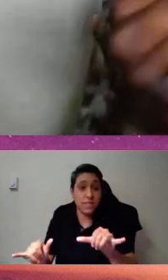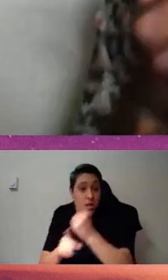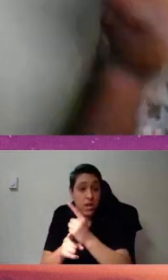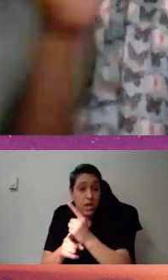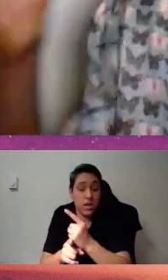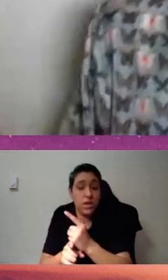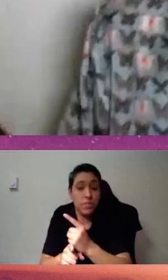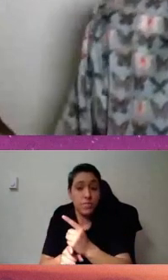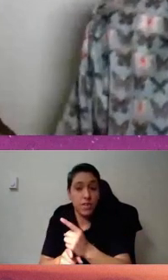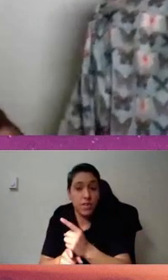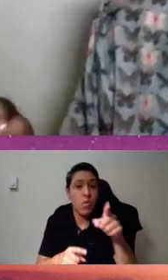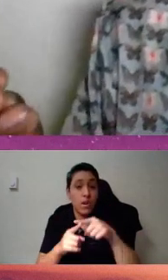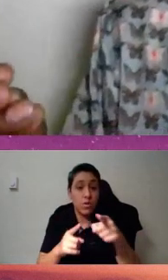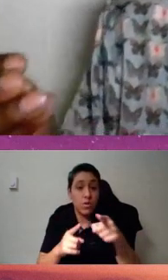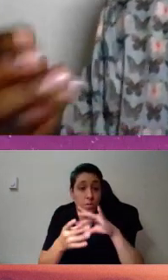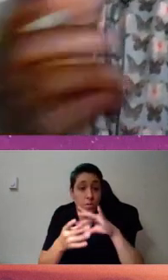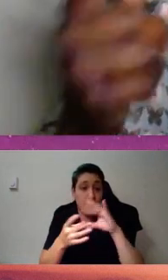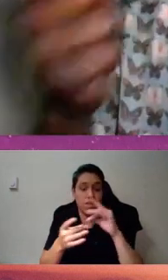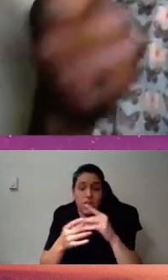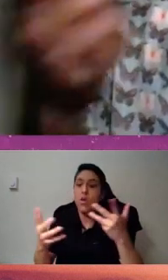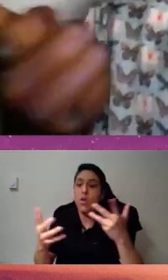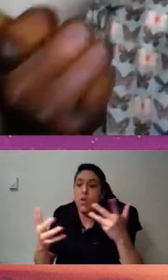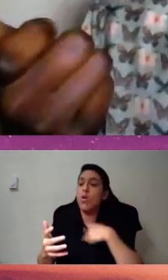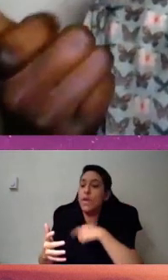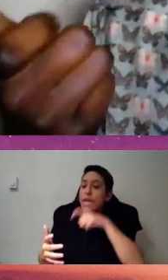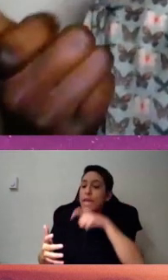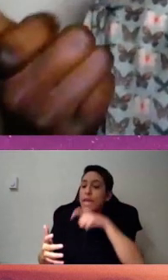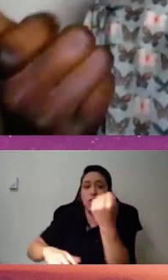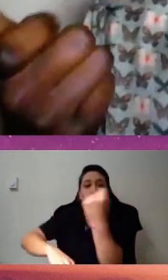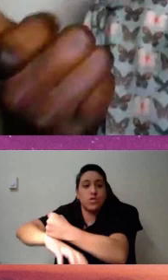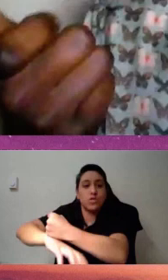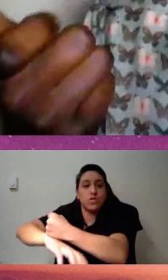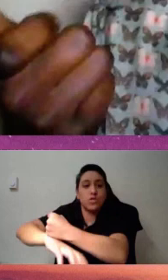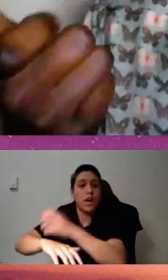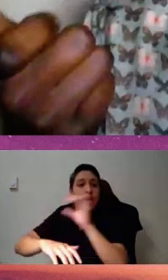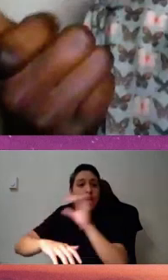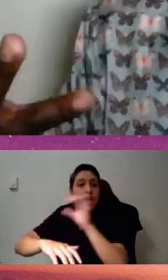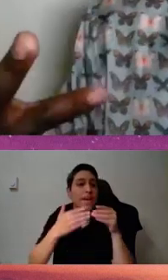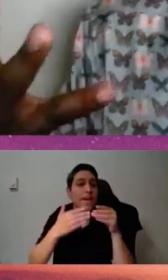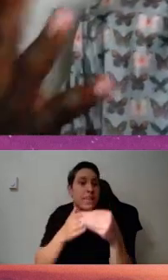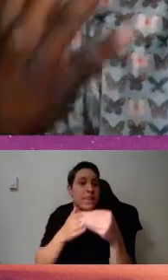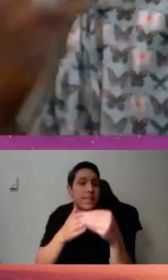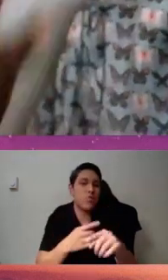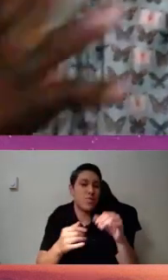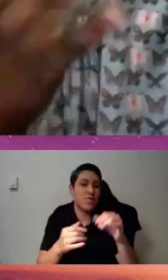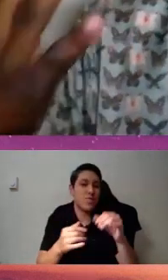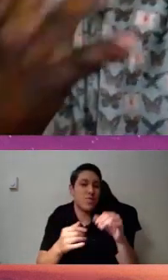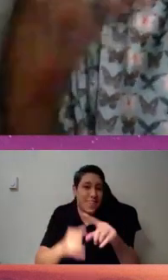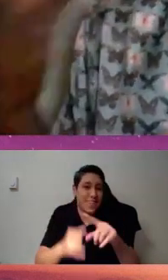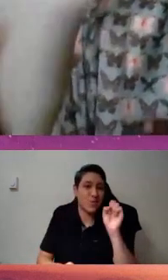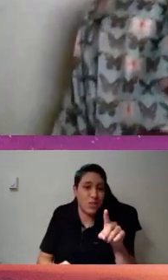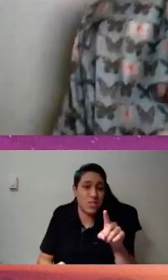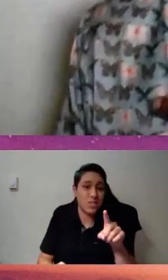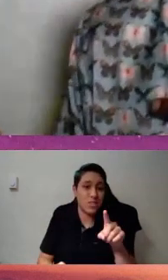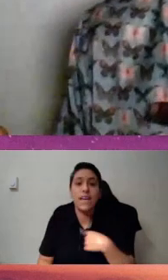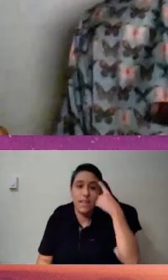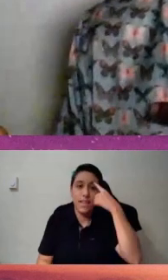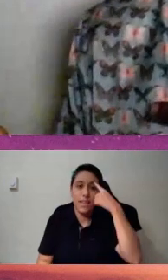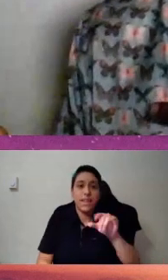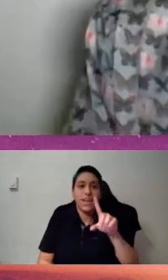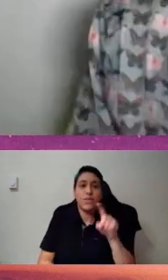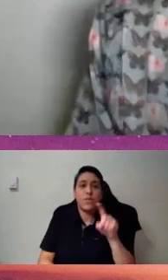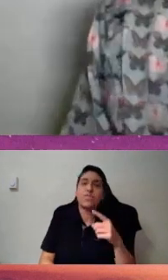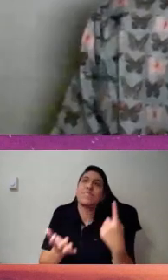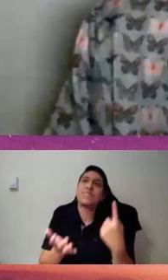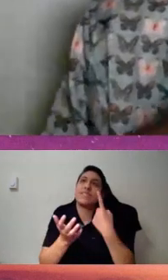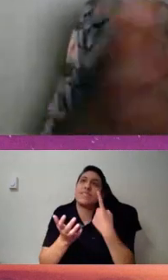dismantled and what needs to be held on to, this leads into actually the last question, which I think is one that sometimes we argue about,